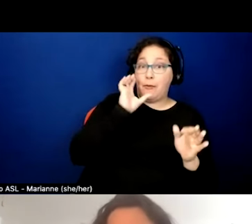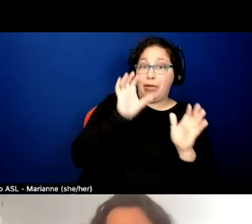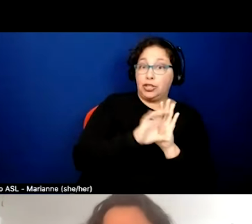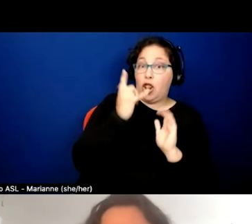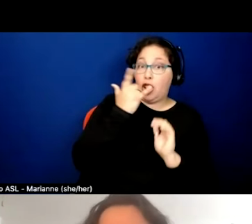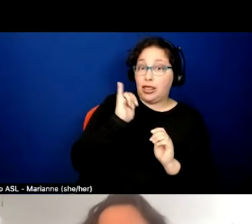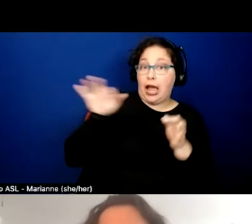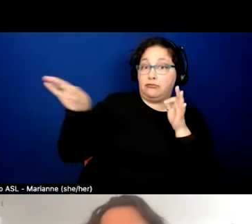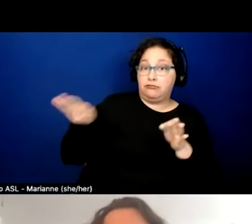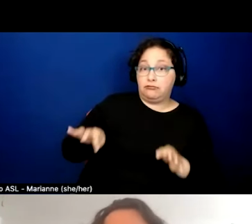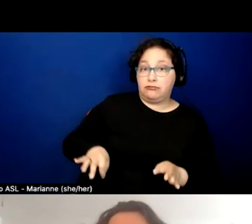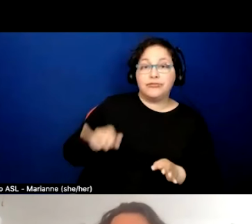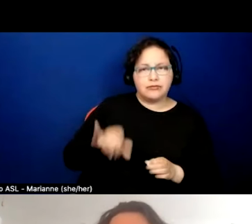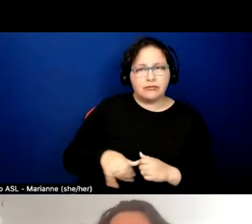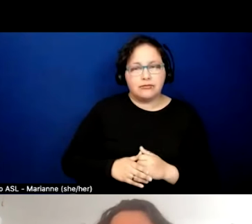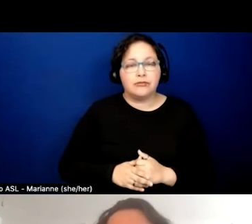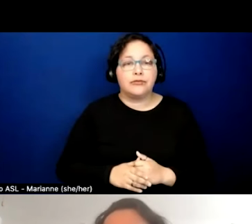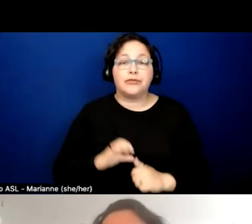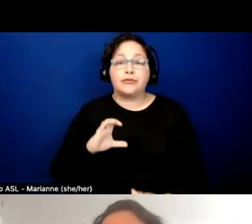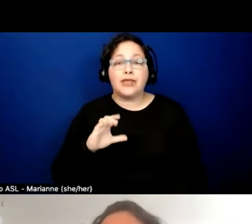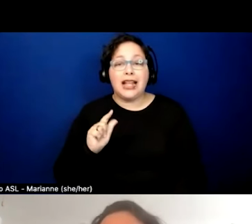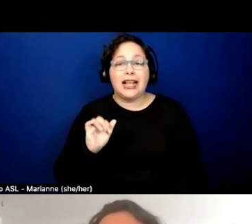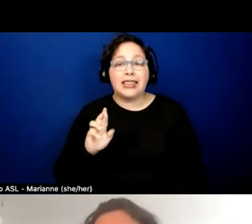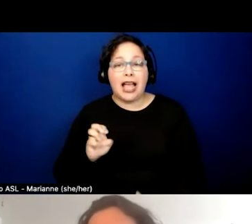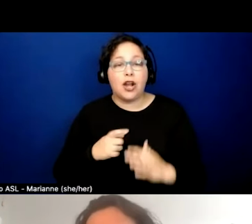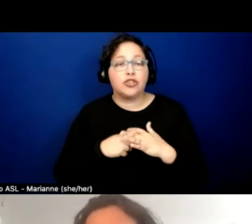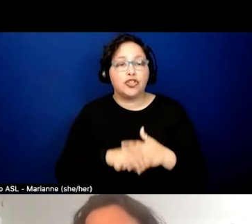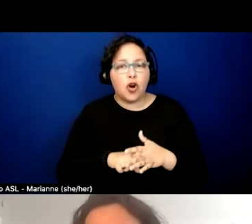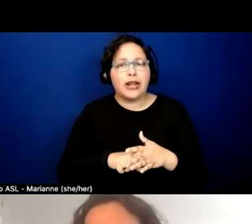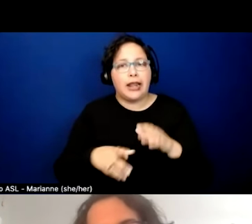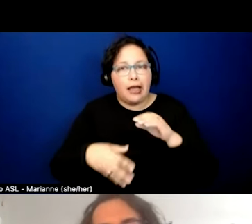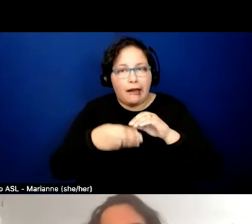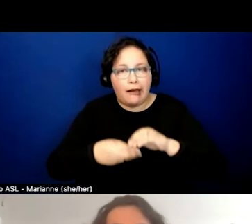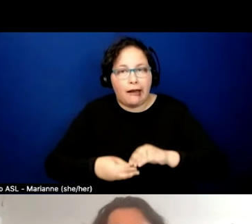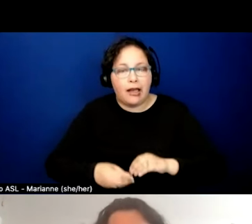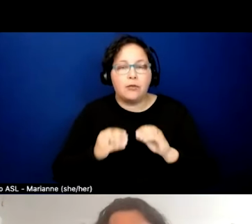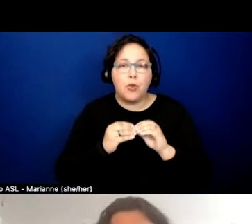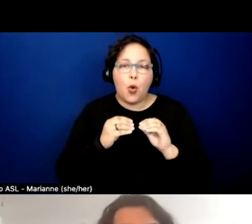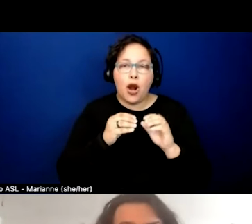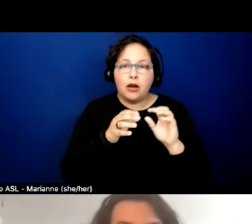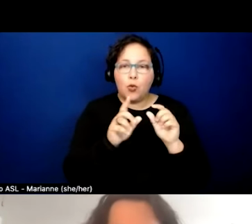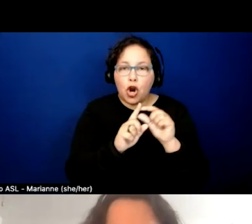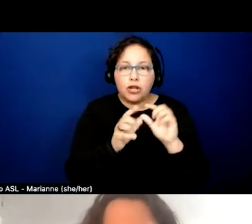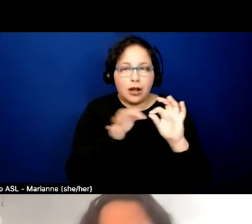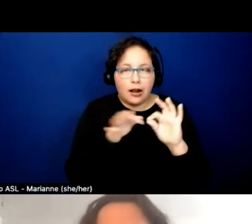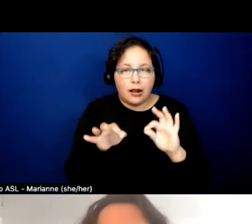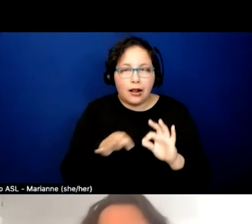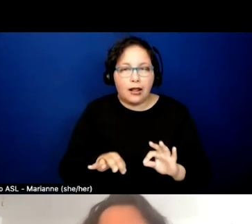reader users. So Claire started working on adding alt text to the reference examples of the p5.js